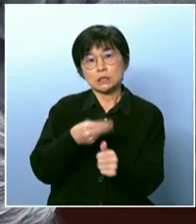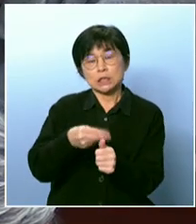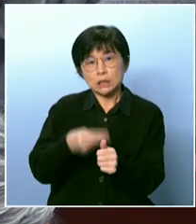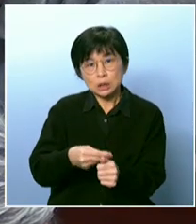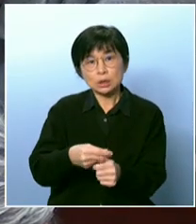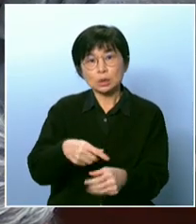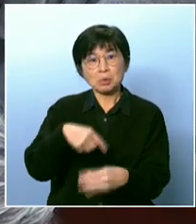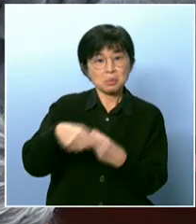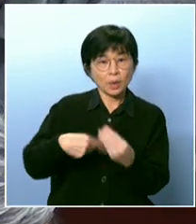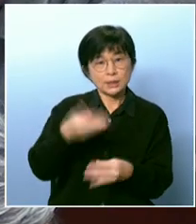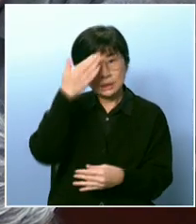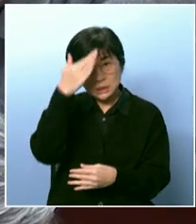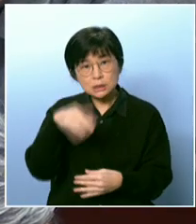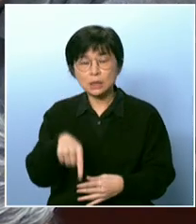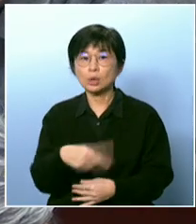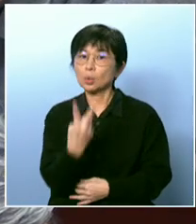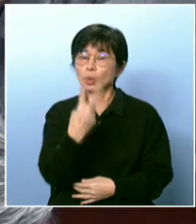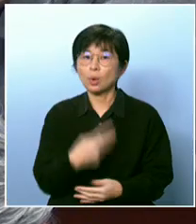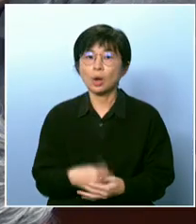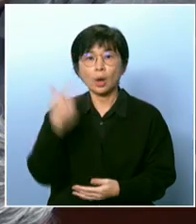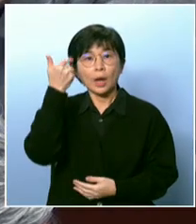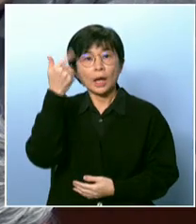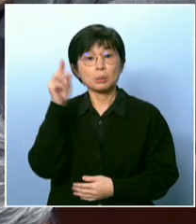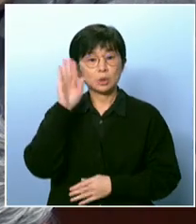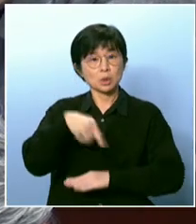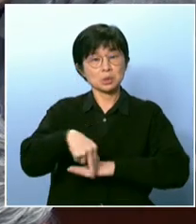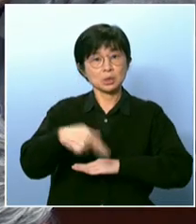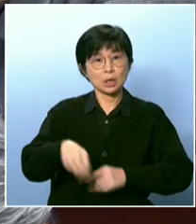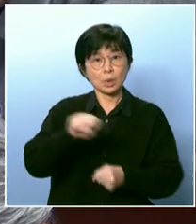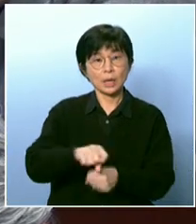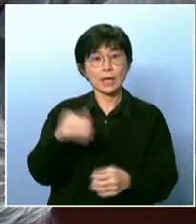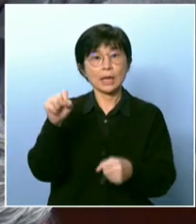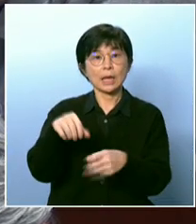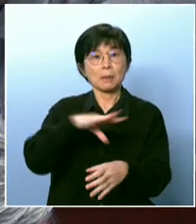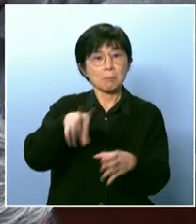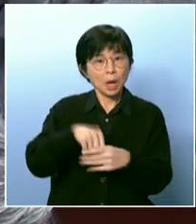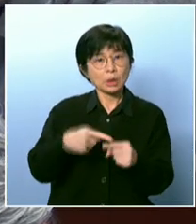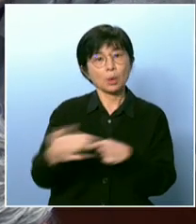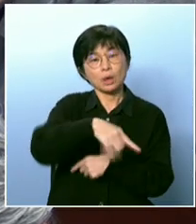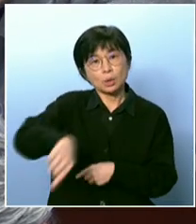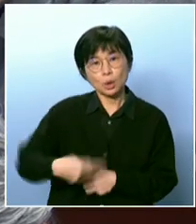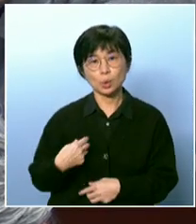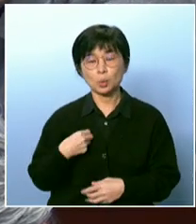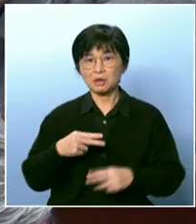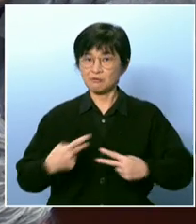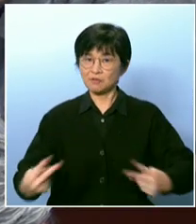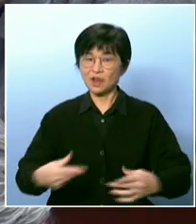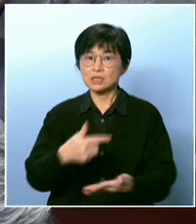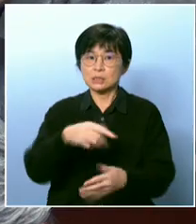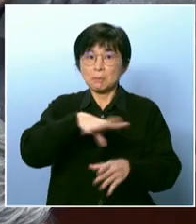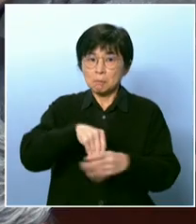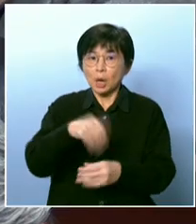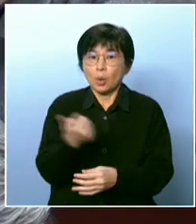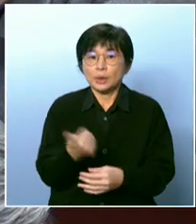And you also talked about how there are some new components where you would have